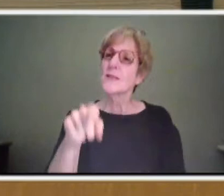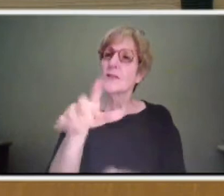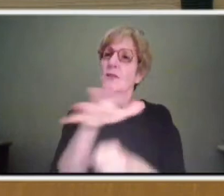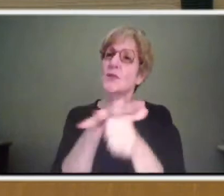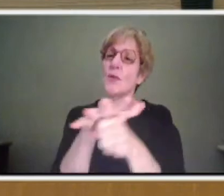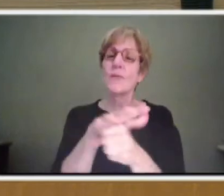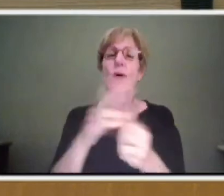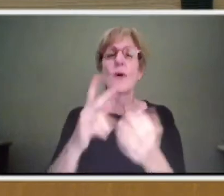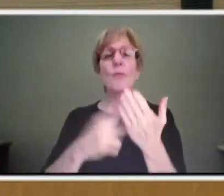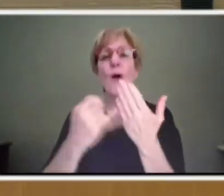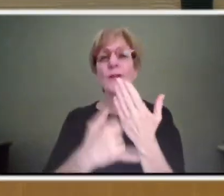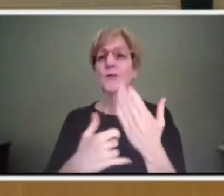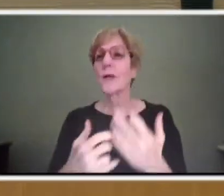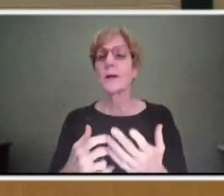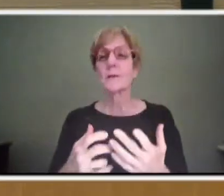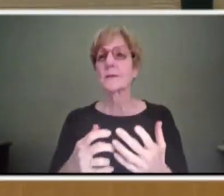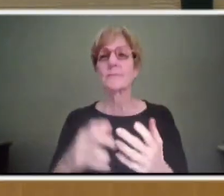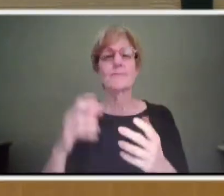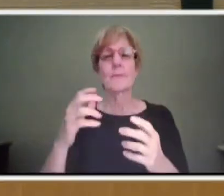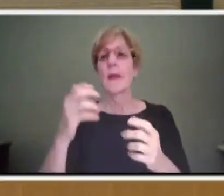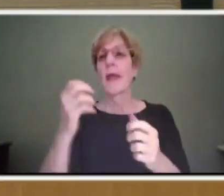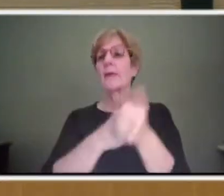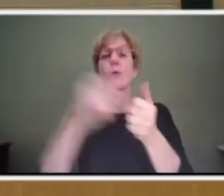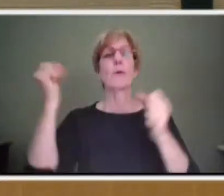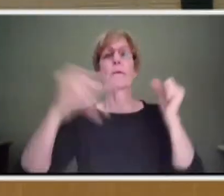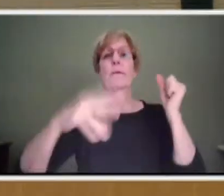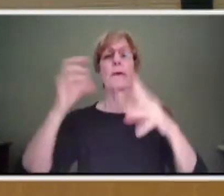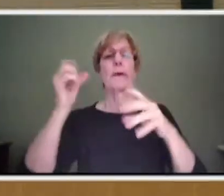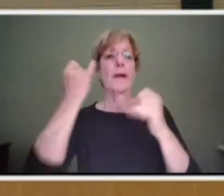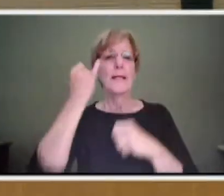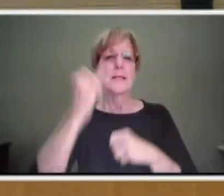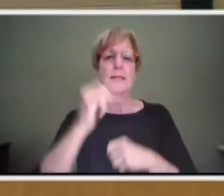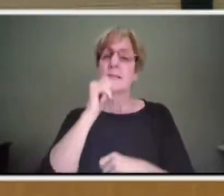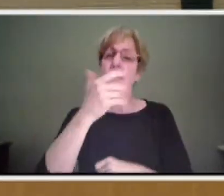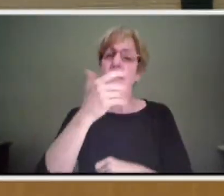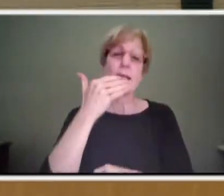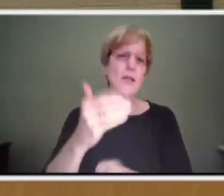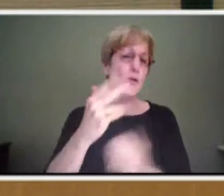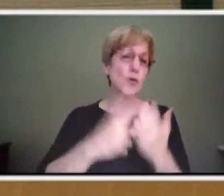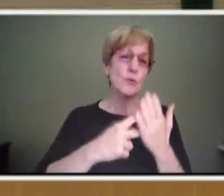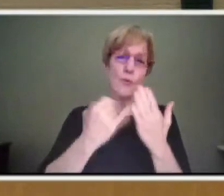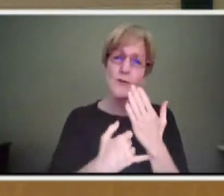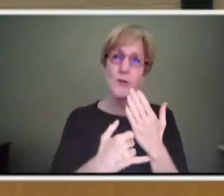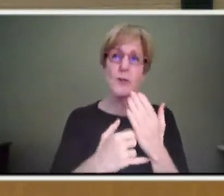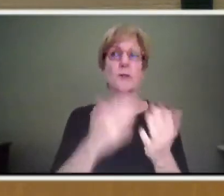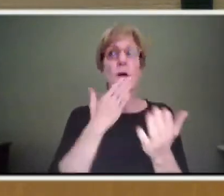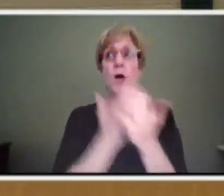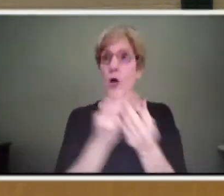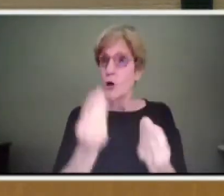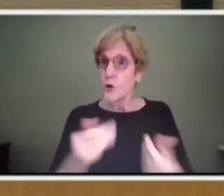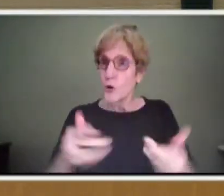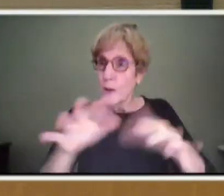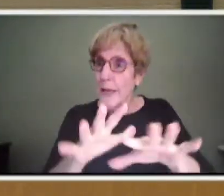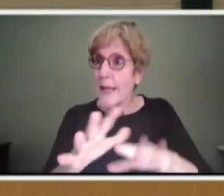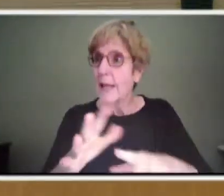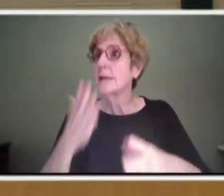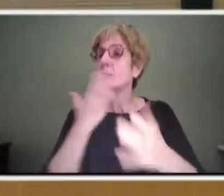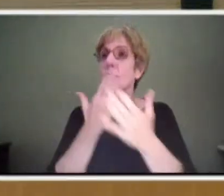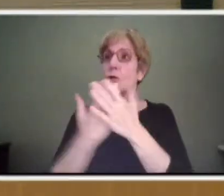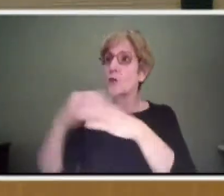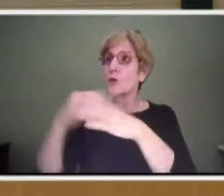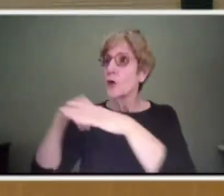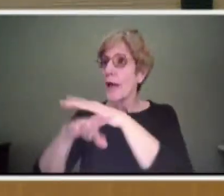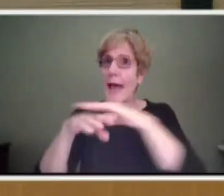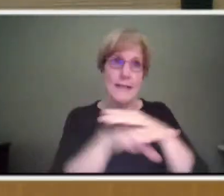designed by a committee. It's not a quality project that takes a really good piece of land that's got good access and uses